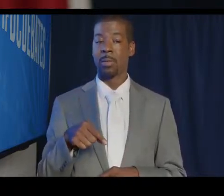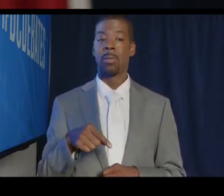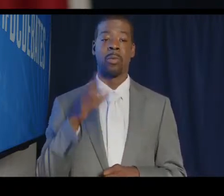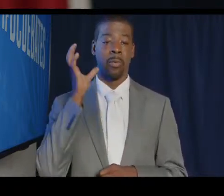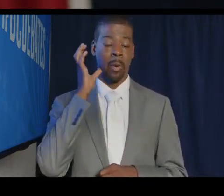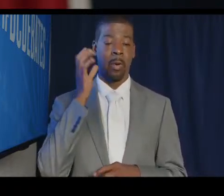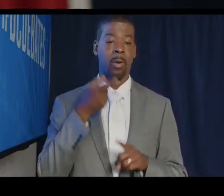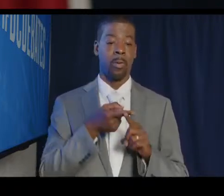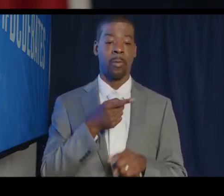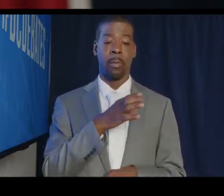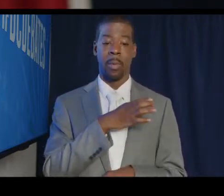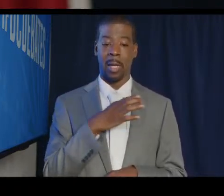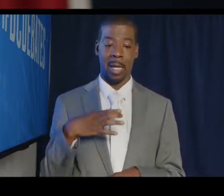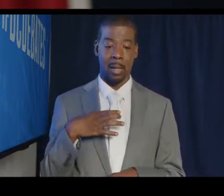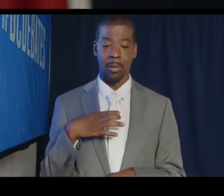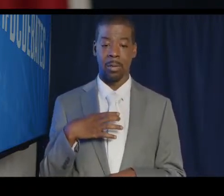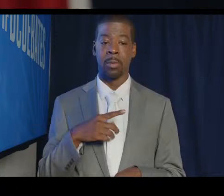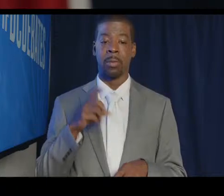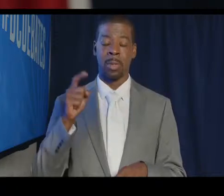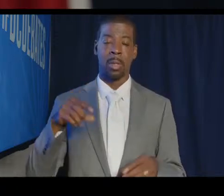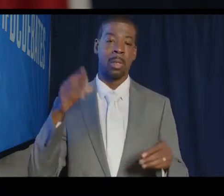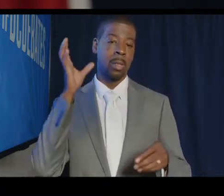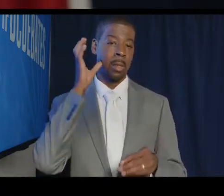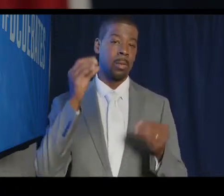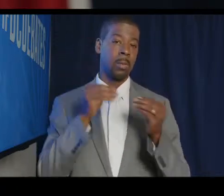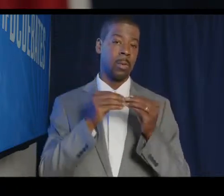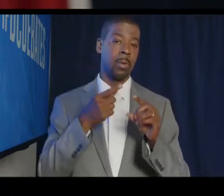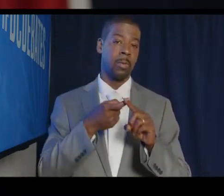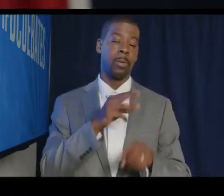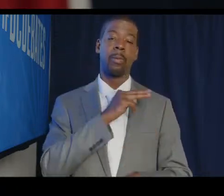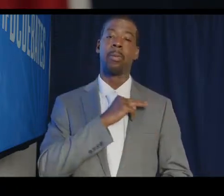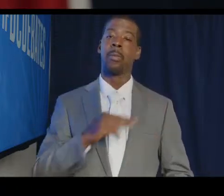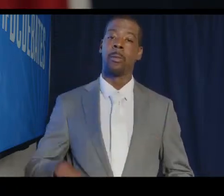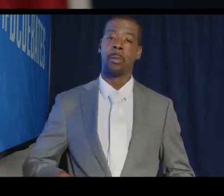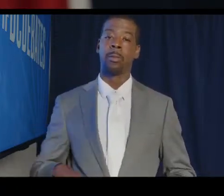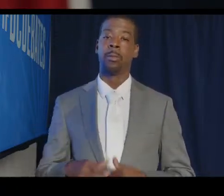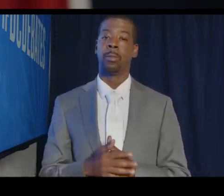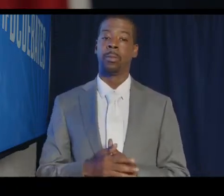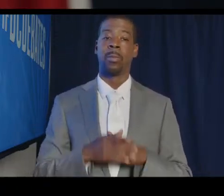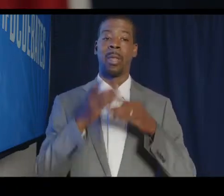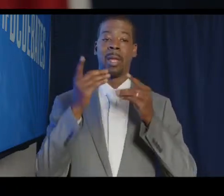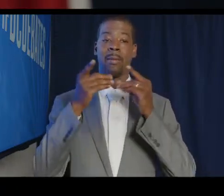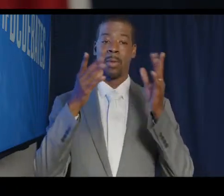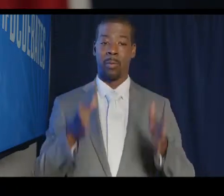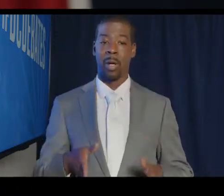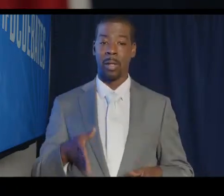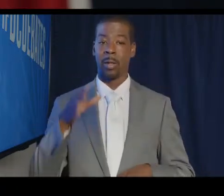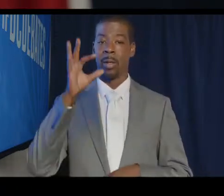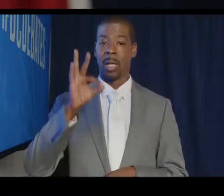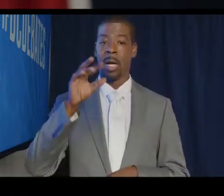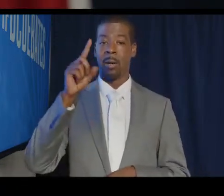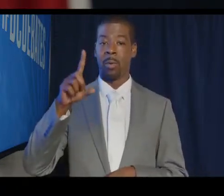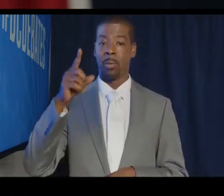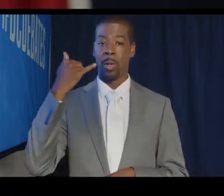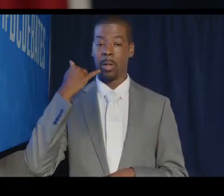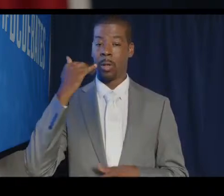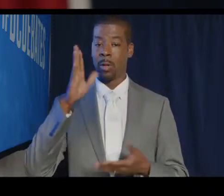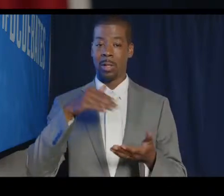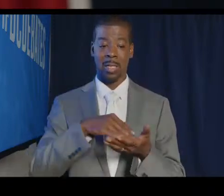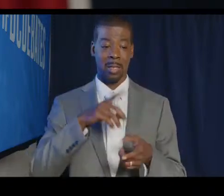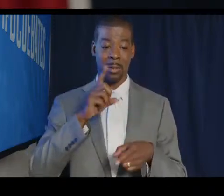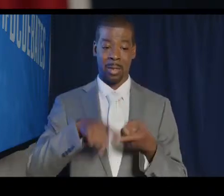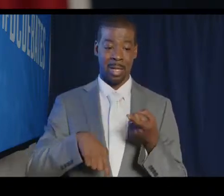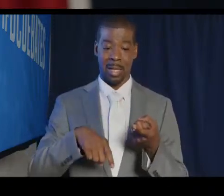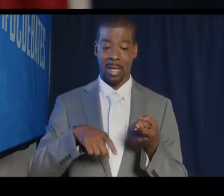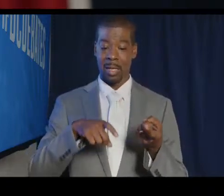That's where leadership starts and ends. And if the director of our 911 call center can't bring about changes in 90 days,